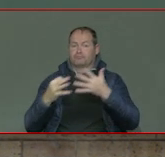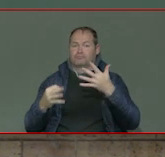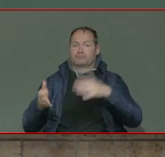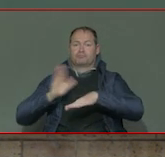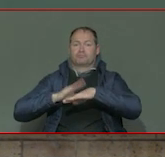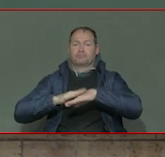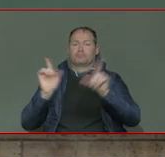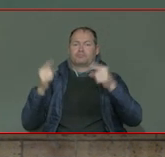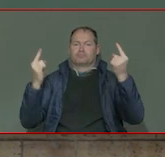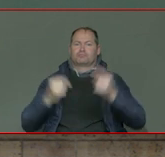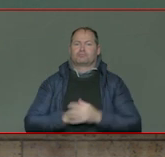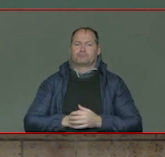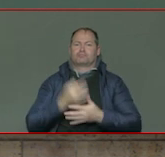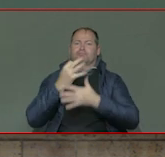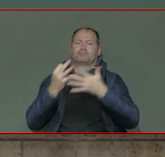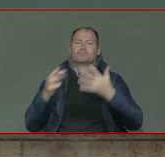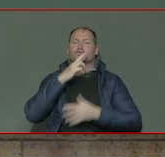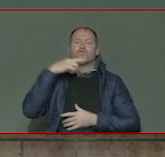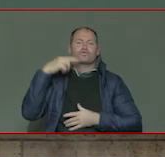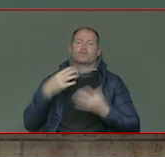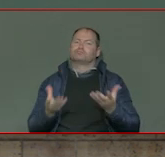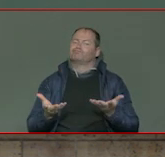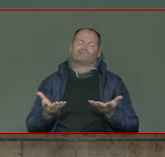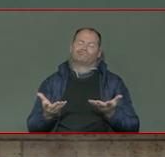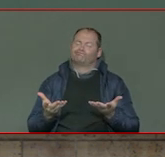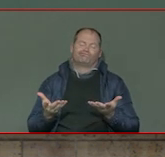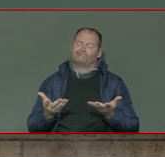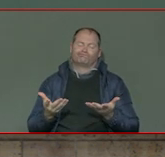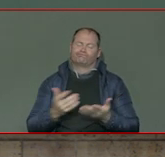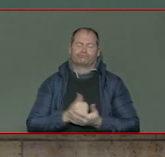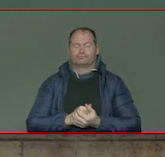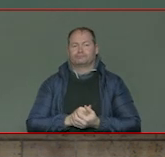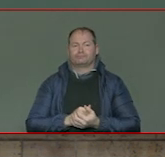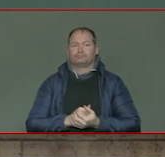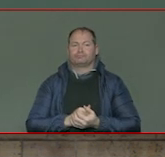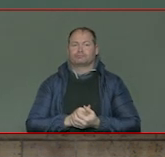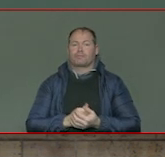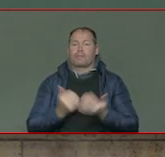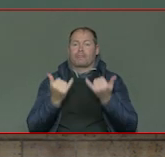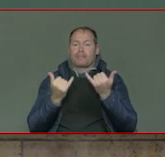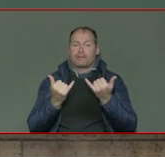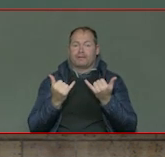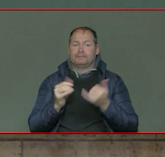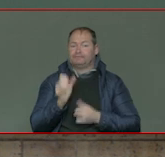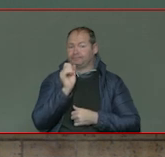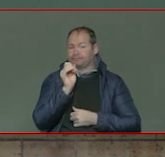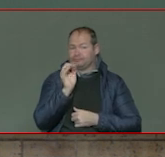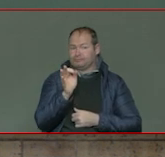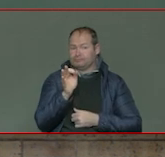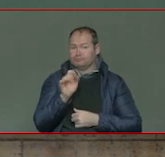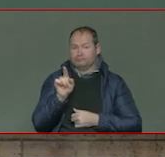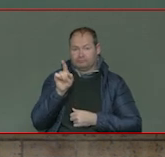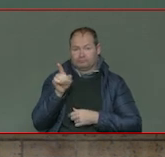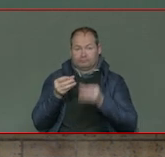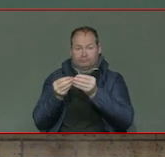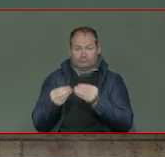no factors. It's non-real. Is that clear? So if you're going to solve for an expression